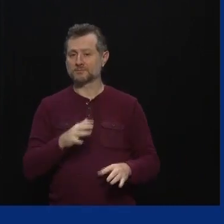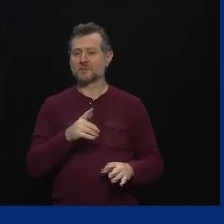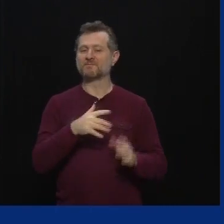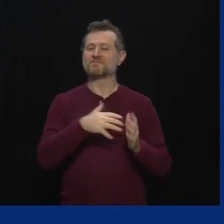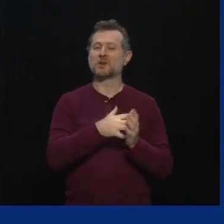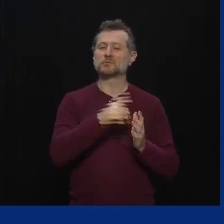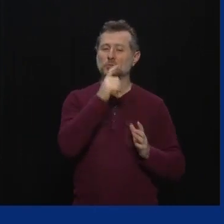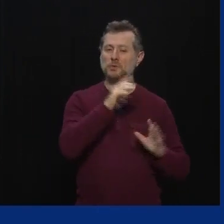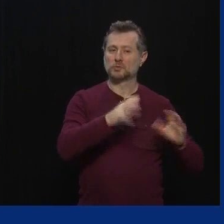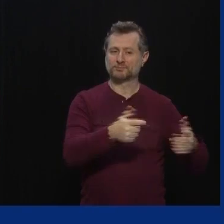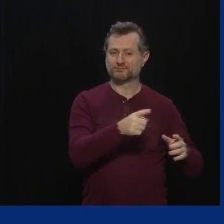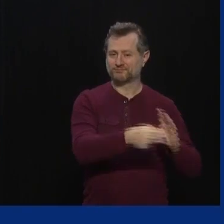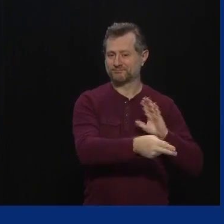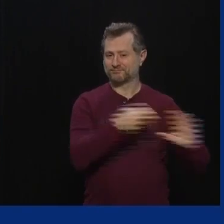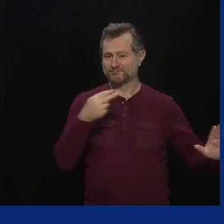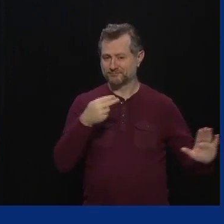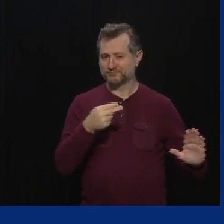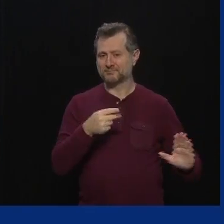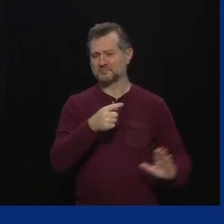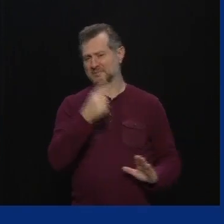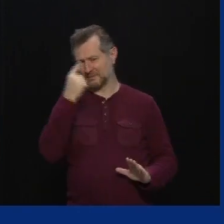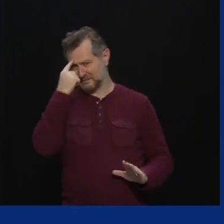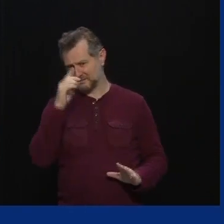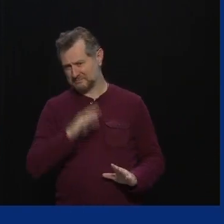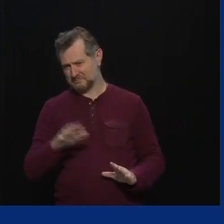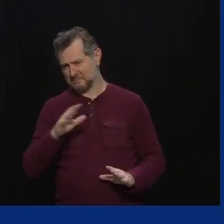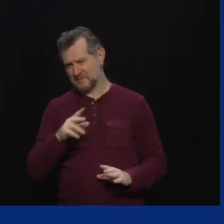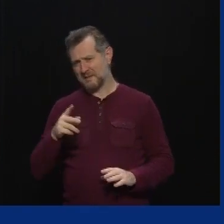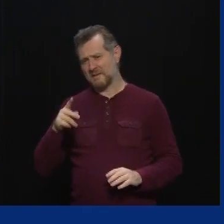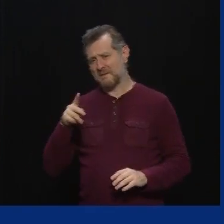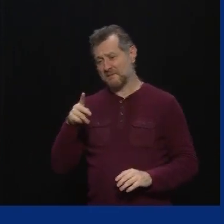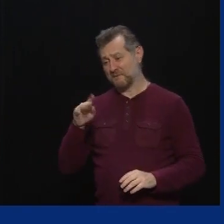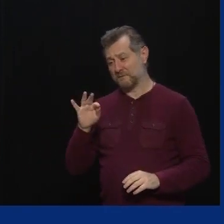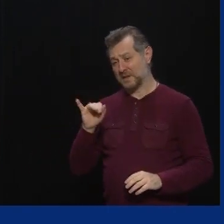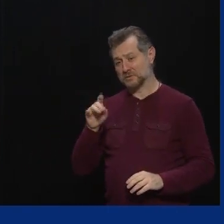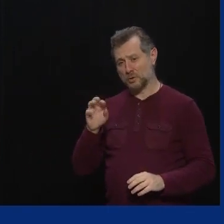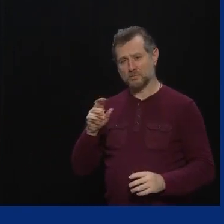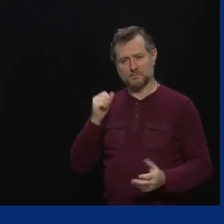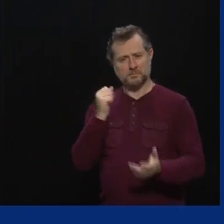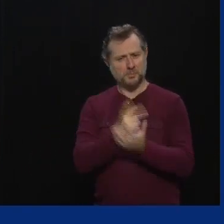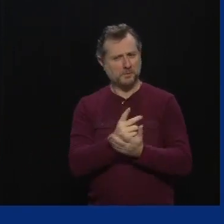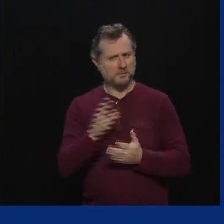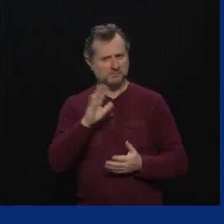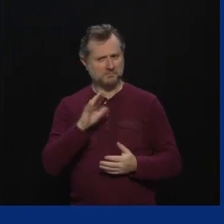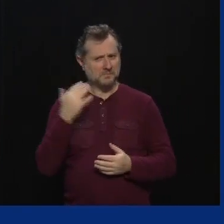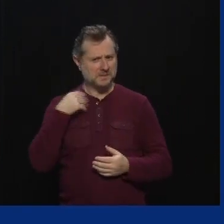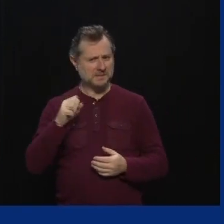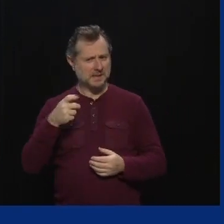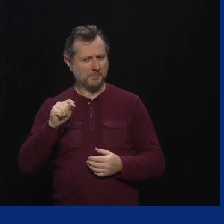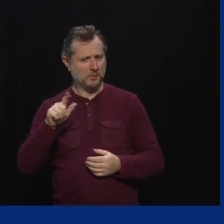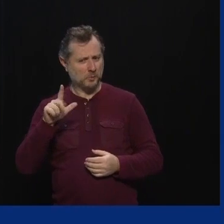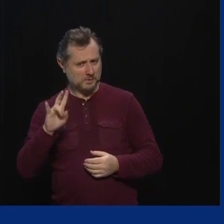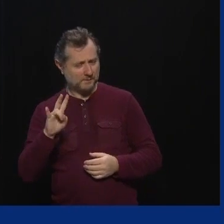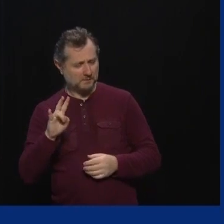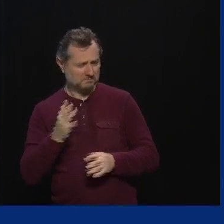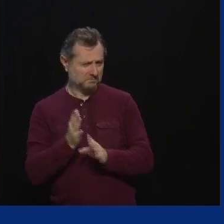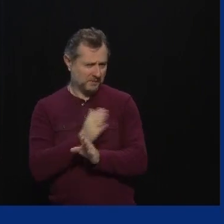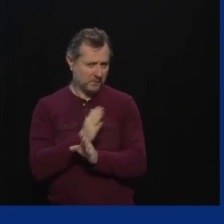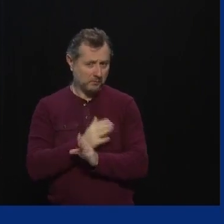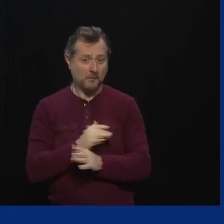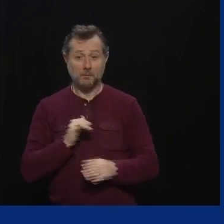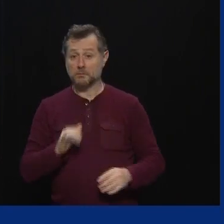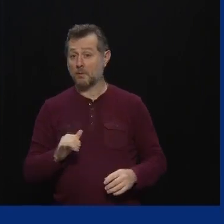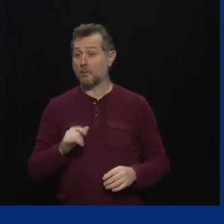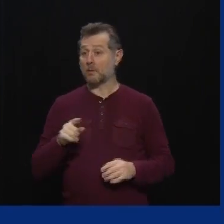September 24th, I believe. But this is a cumulative number to show exactly how many people have received a booster. Again, just trying to give you as